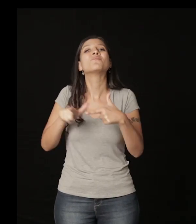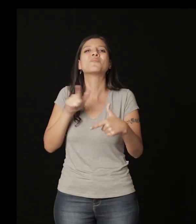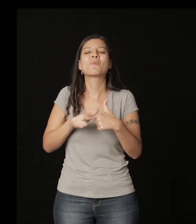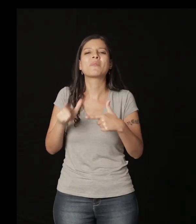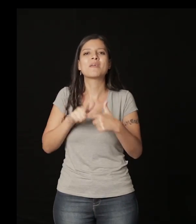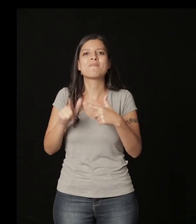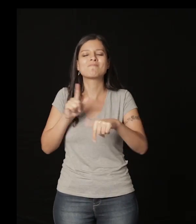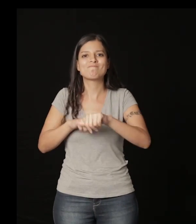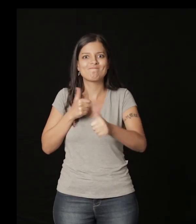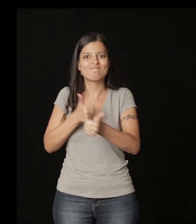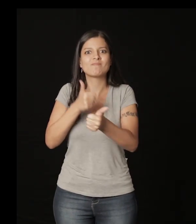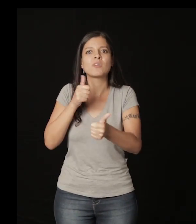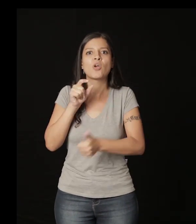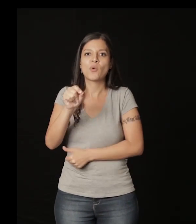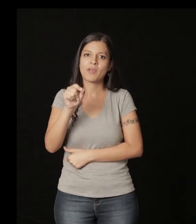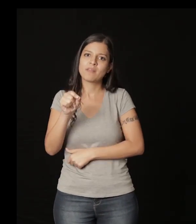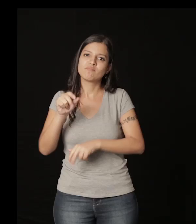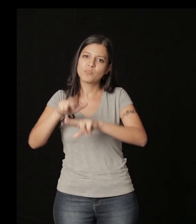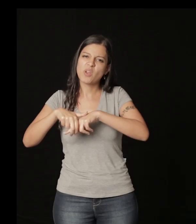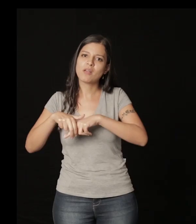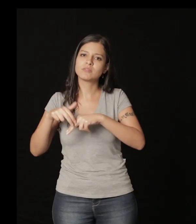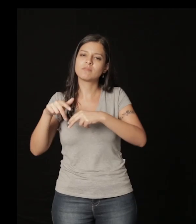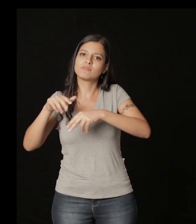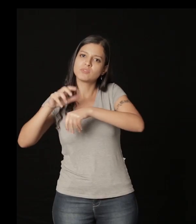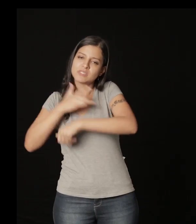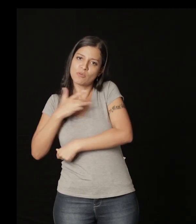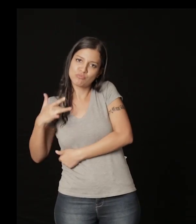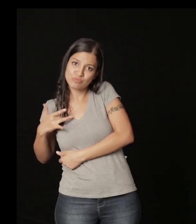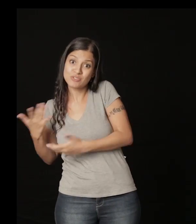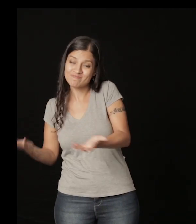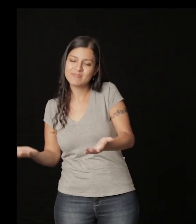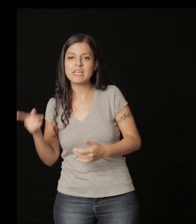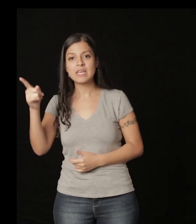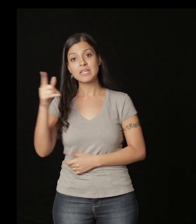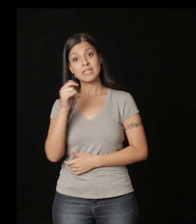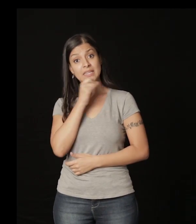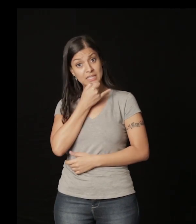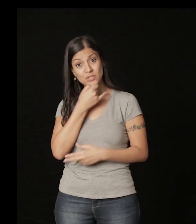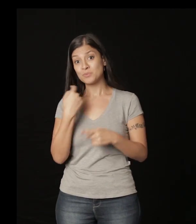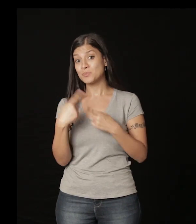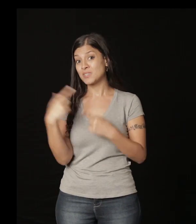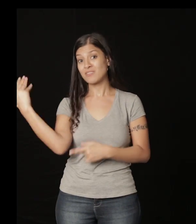last-minute emergency medical reasons. So he's very sad not to be here.